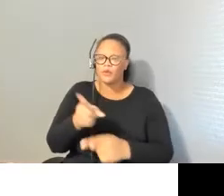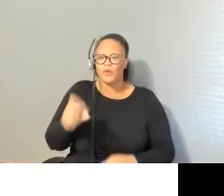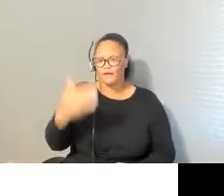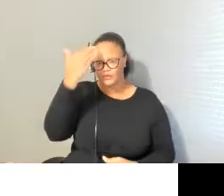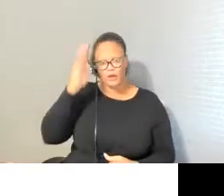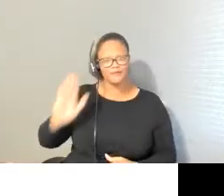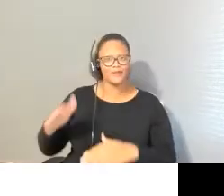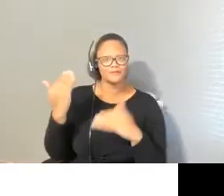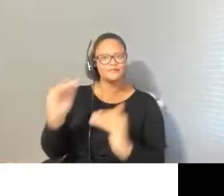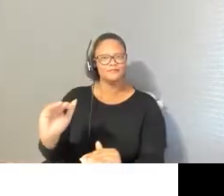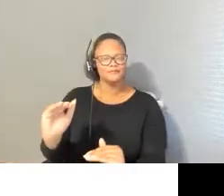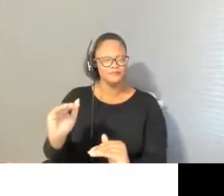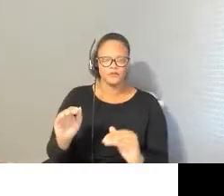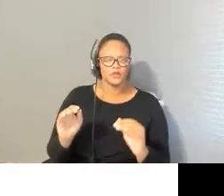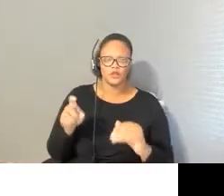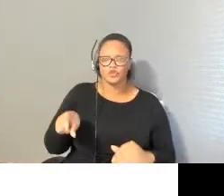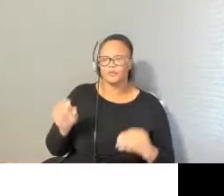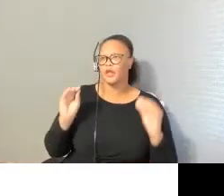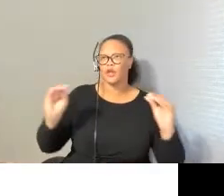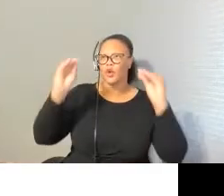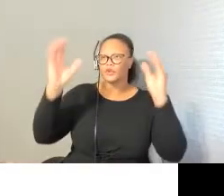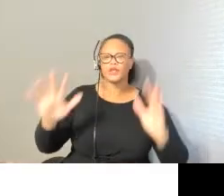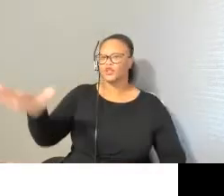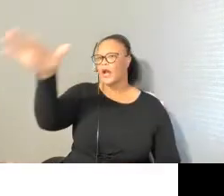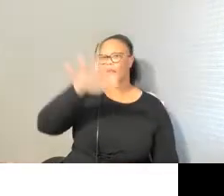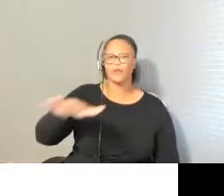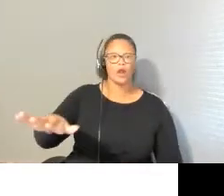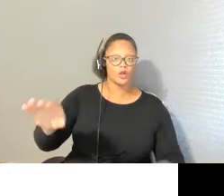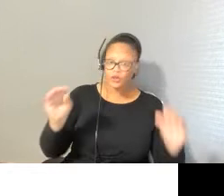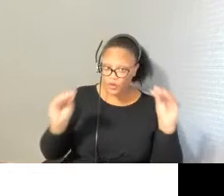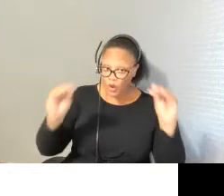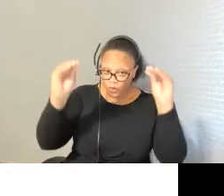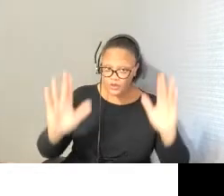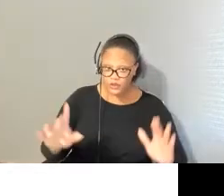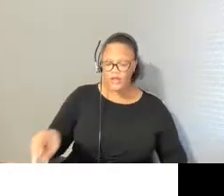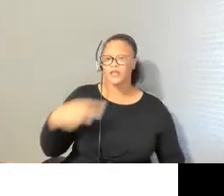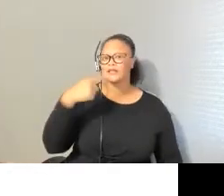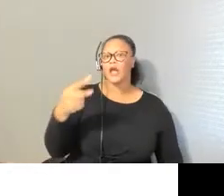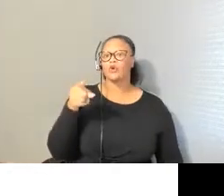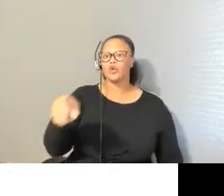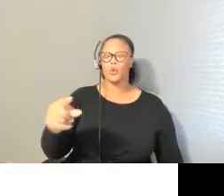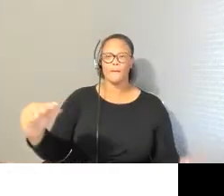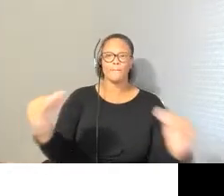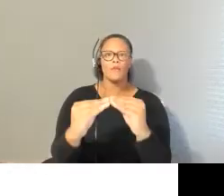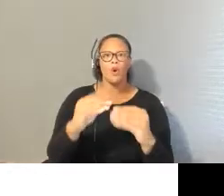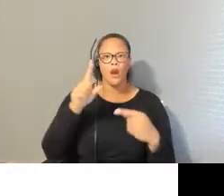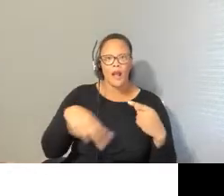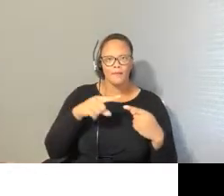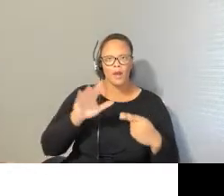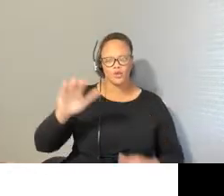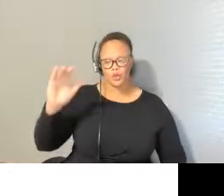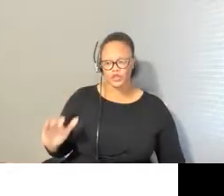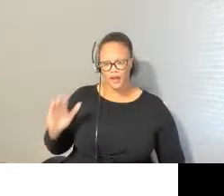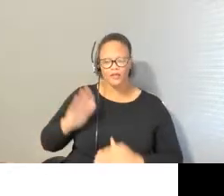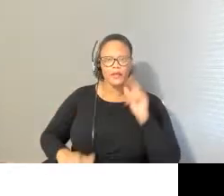cannot do. There should be no teacher out there, no teacher that should tell you more about your child than what you know about that child. You need